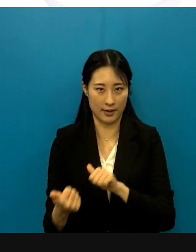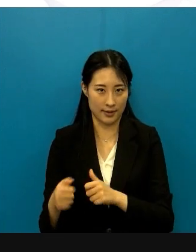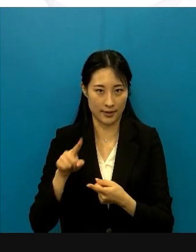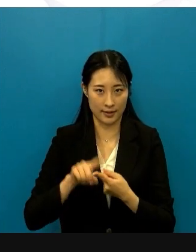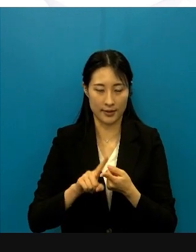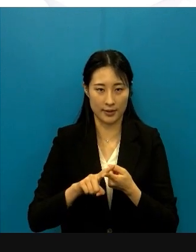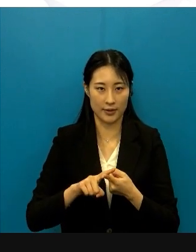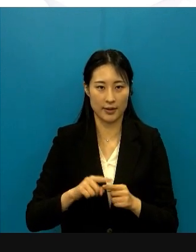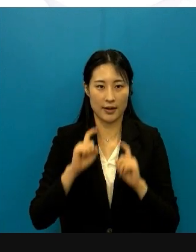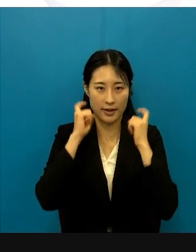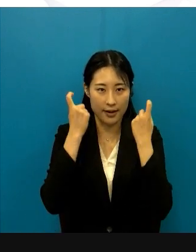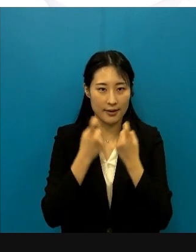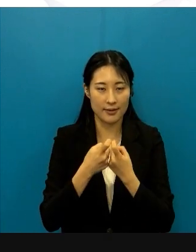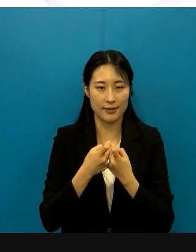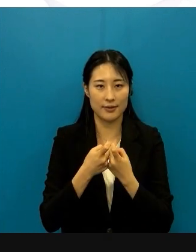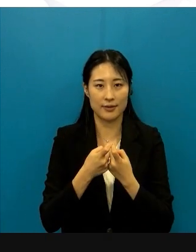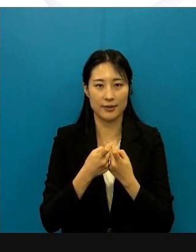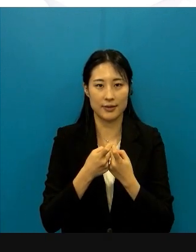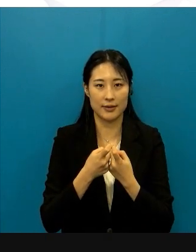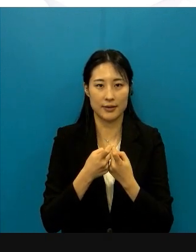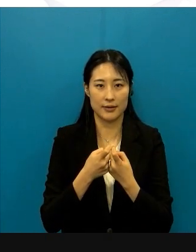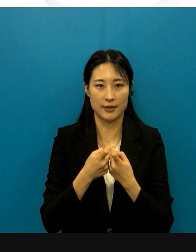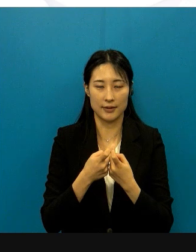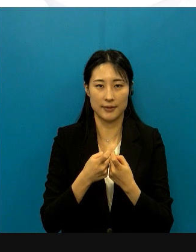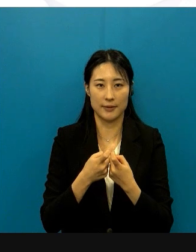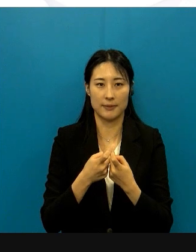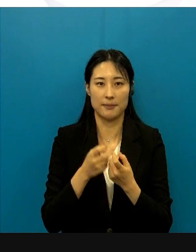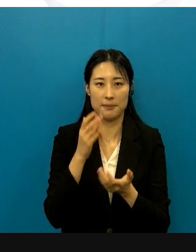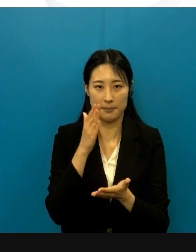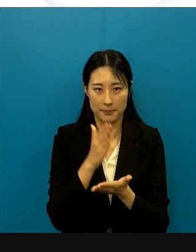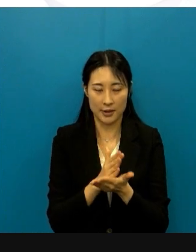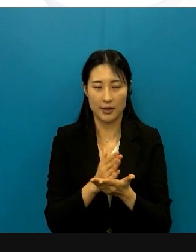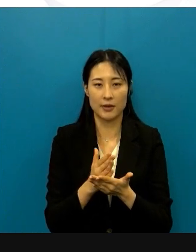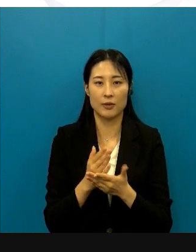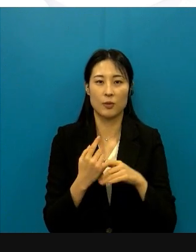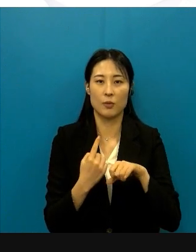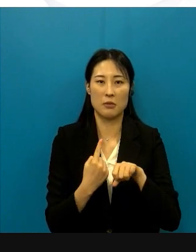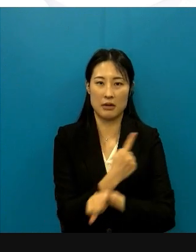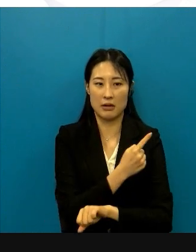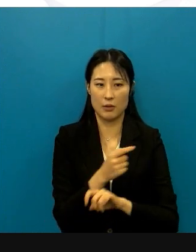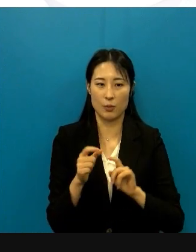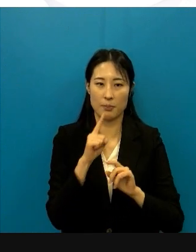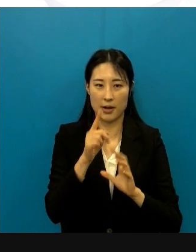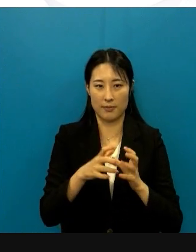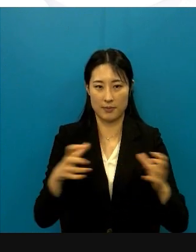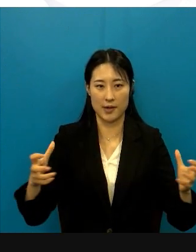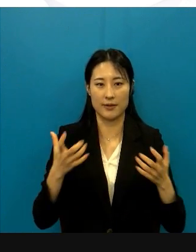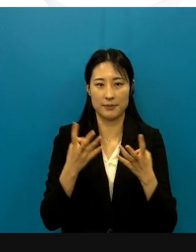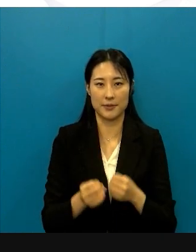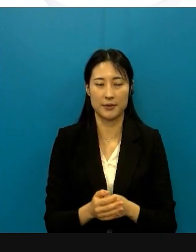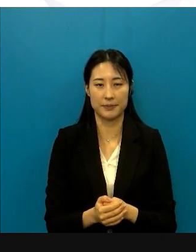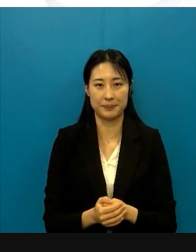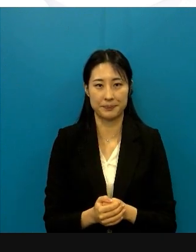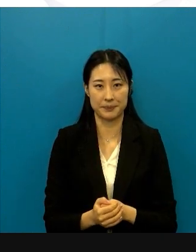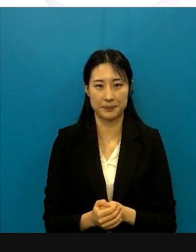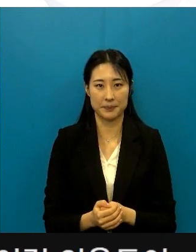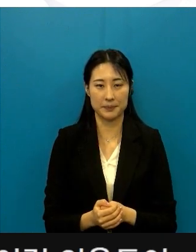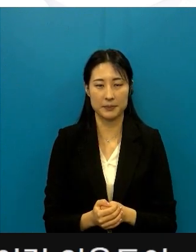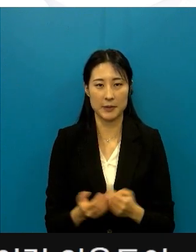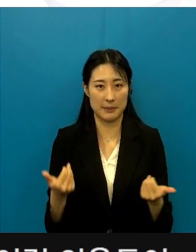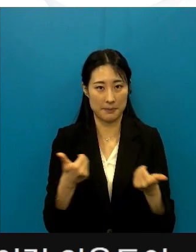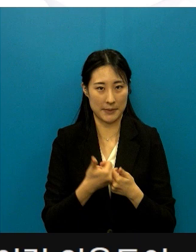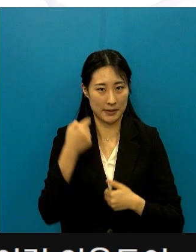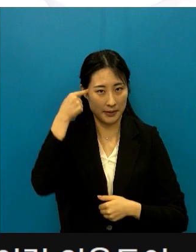life is shared by others. For example, for families, so we cannot decide